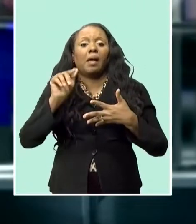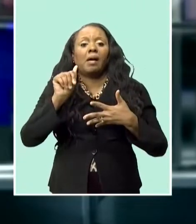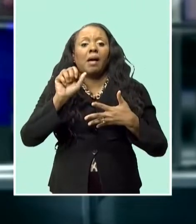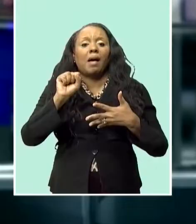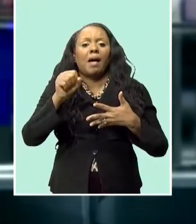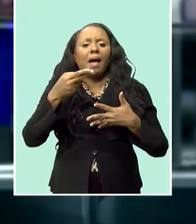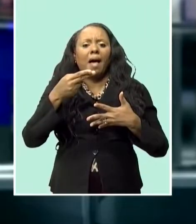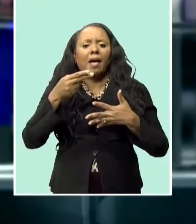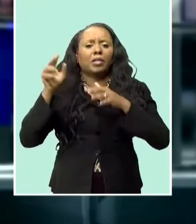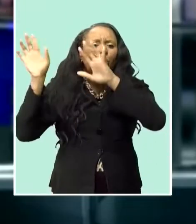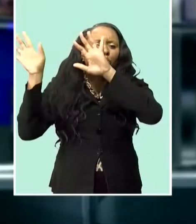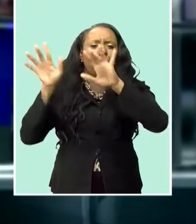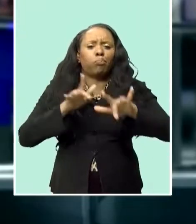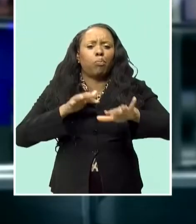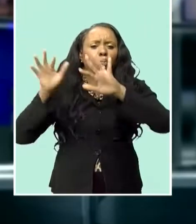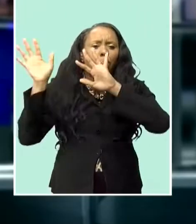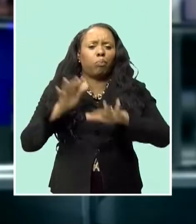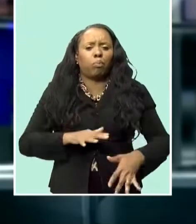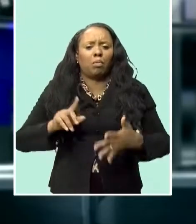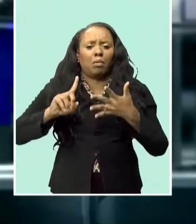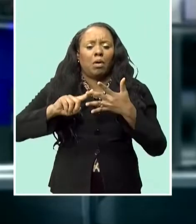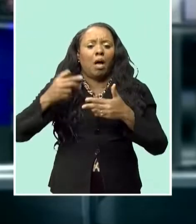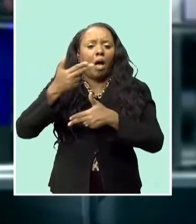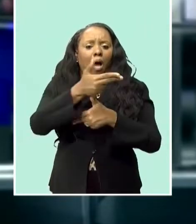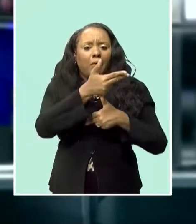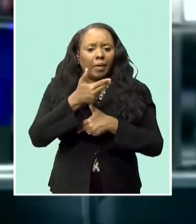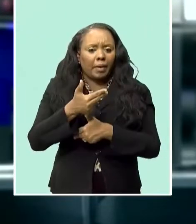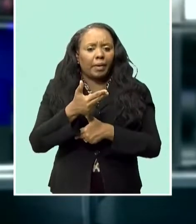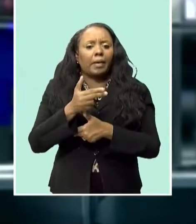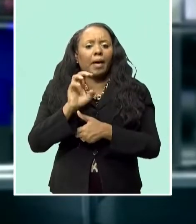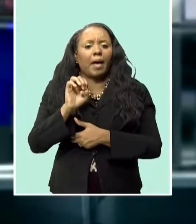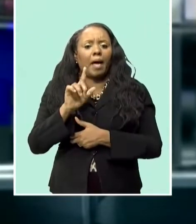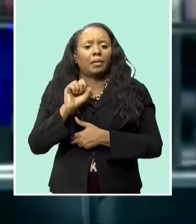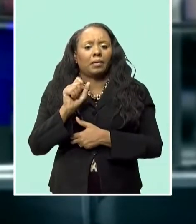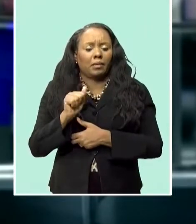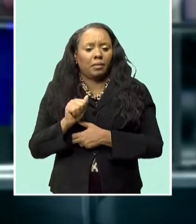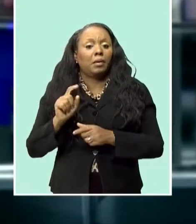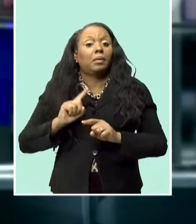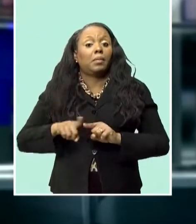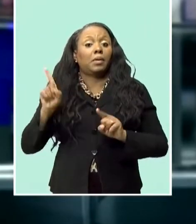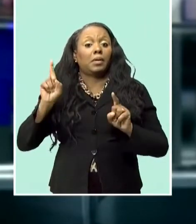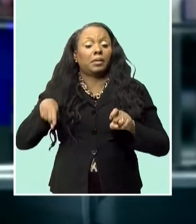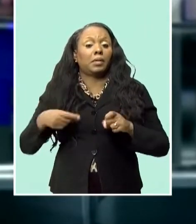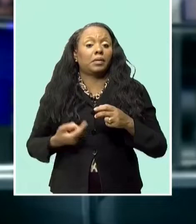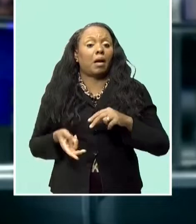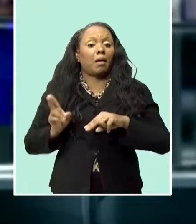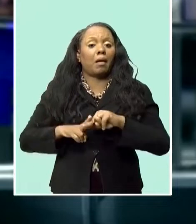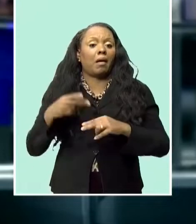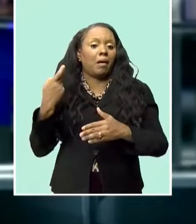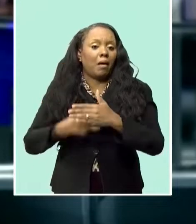put a strain on the pockets of many, but he said the rate hike is needed for the company to meet the